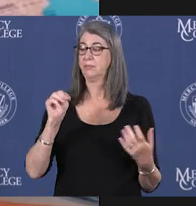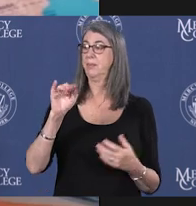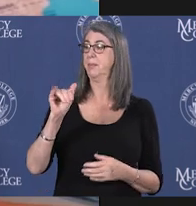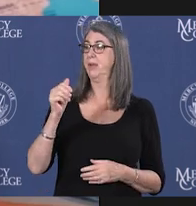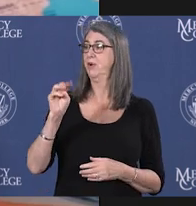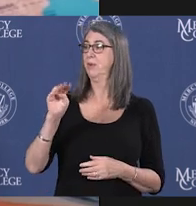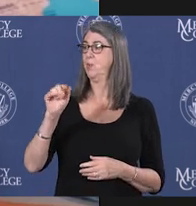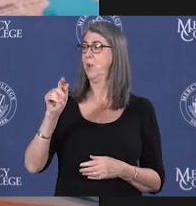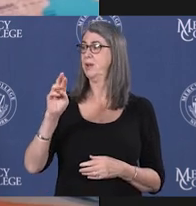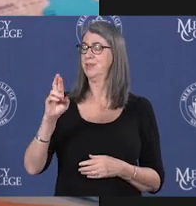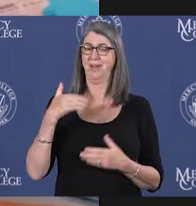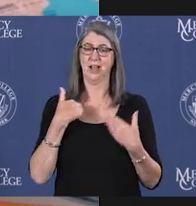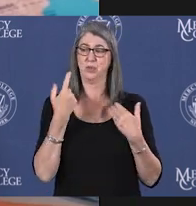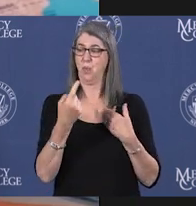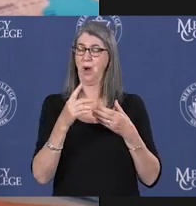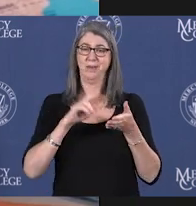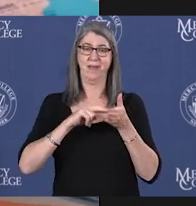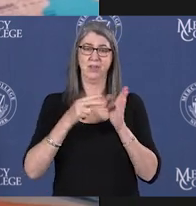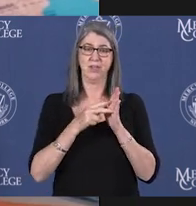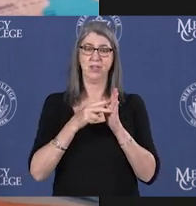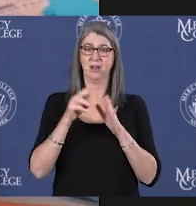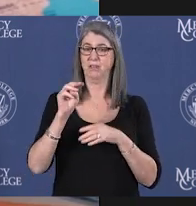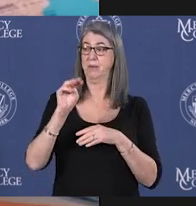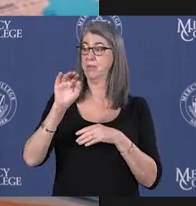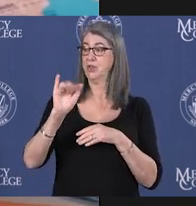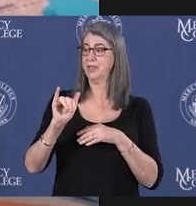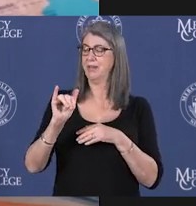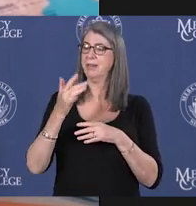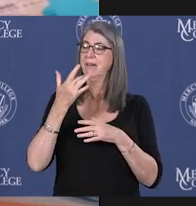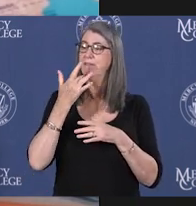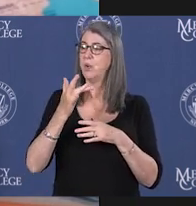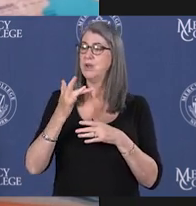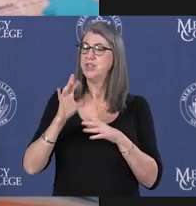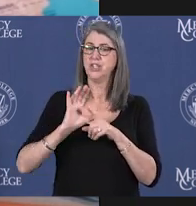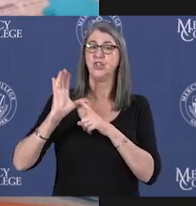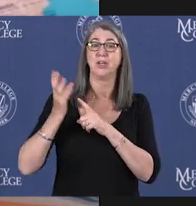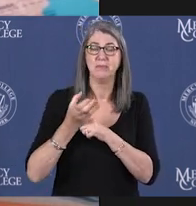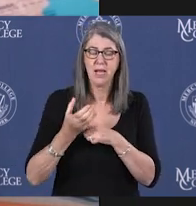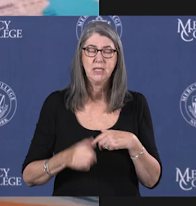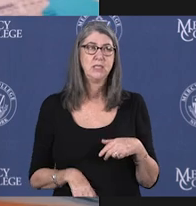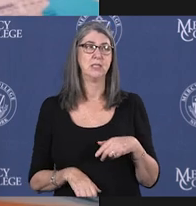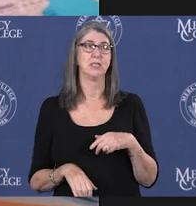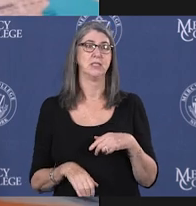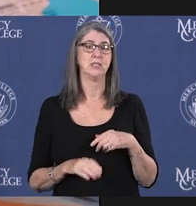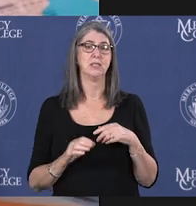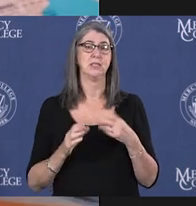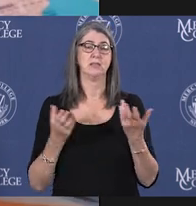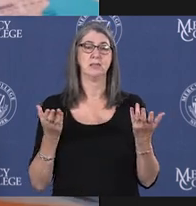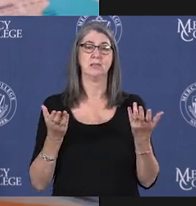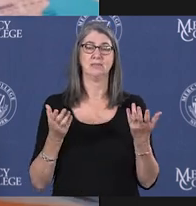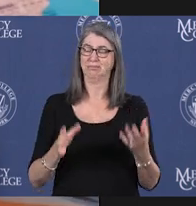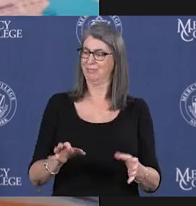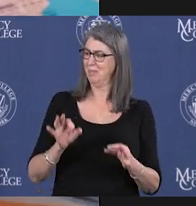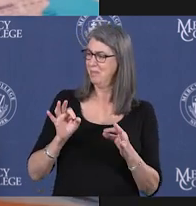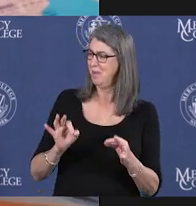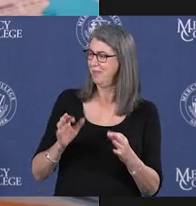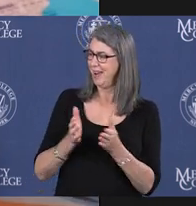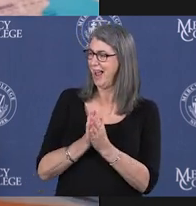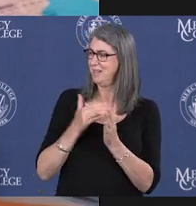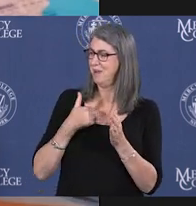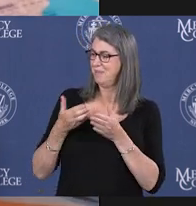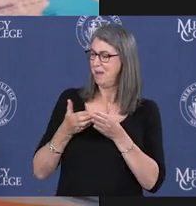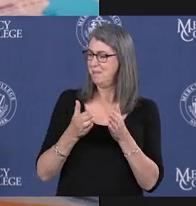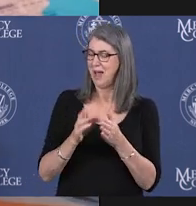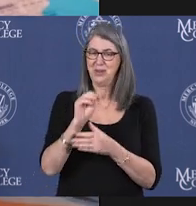Merriam-Webster provides one definition of mercy as a fortunate circumstance. How apt that I should be asked about my path